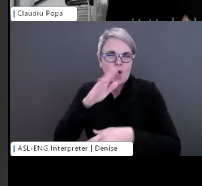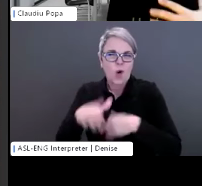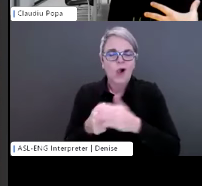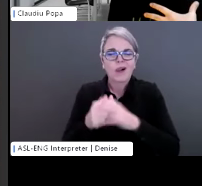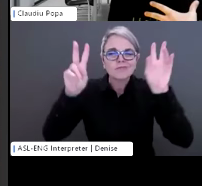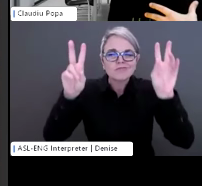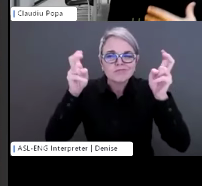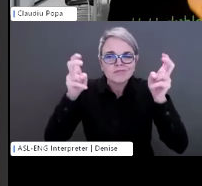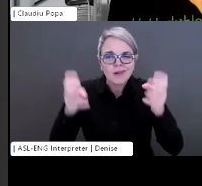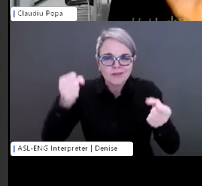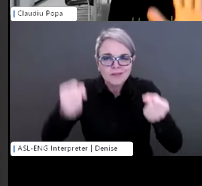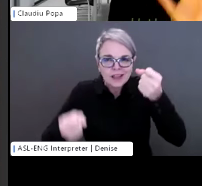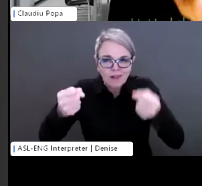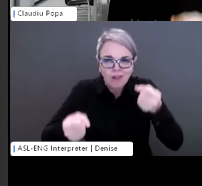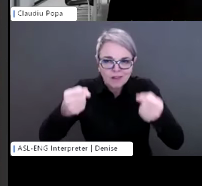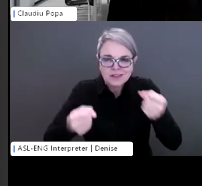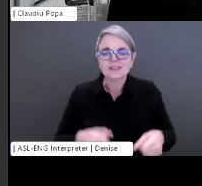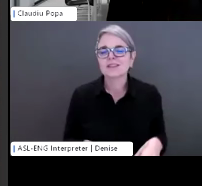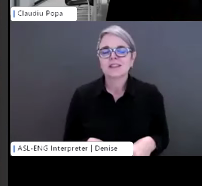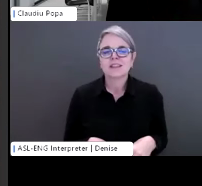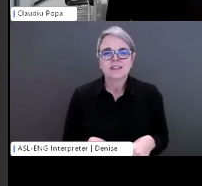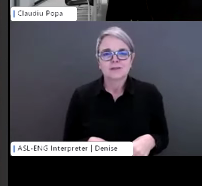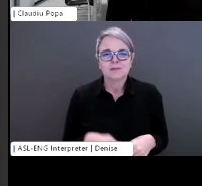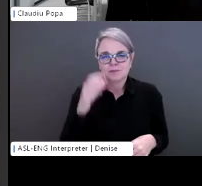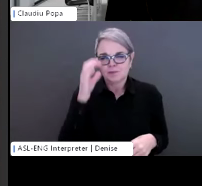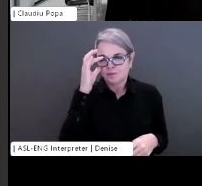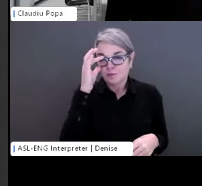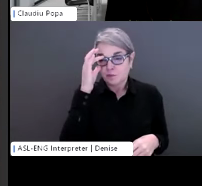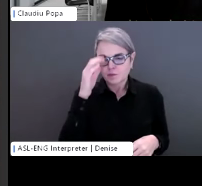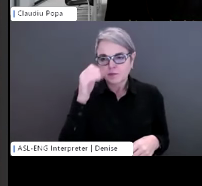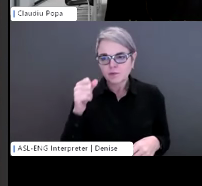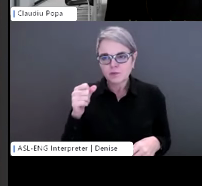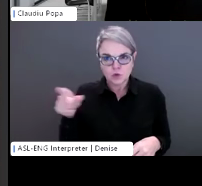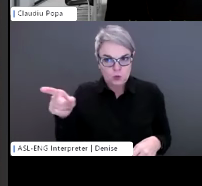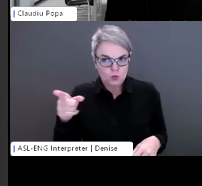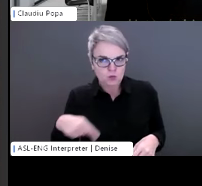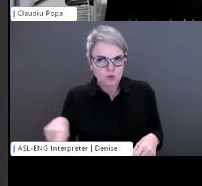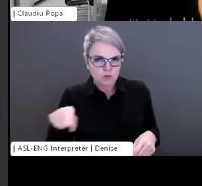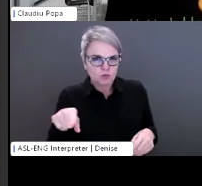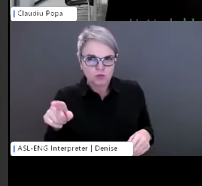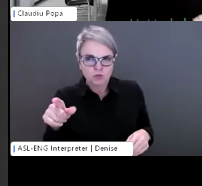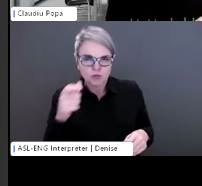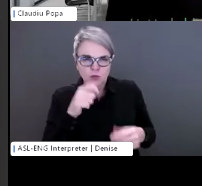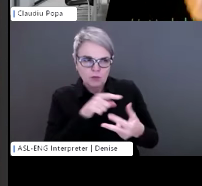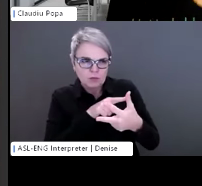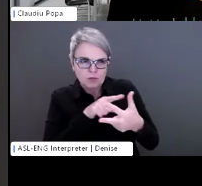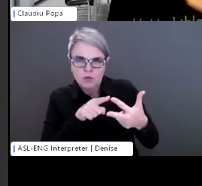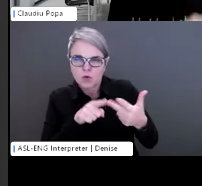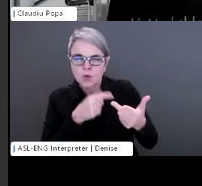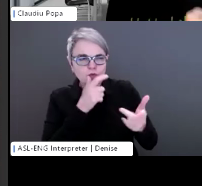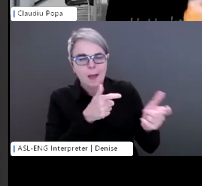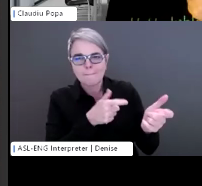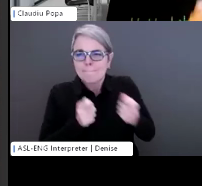or we as criminals are going to want the victims to respond as quickly and